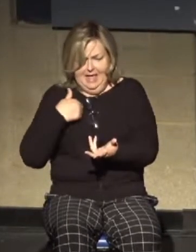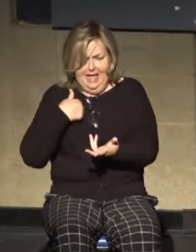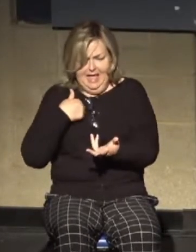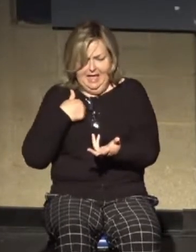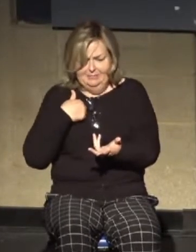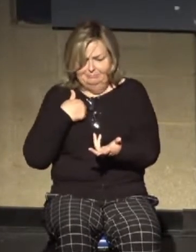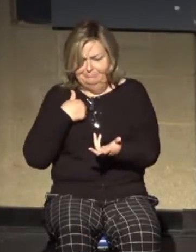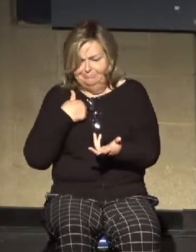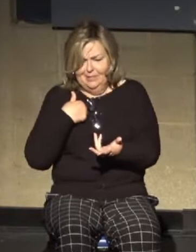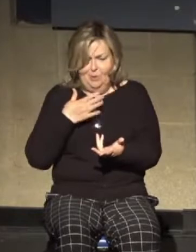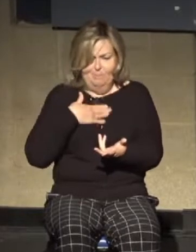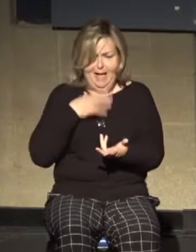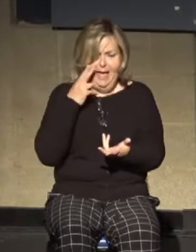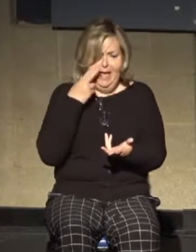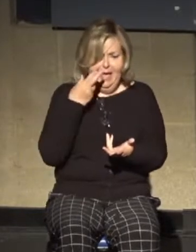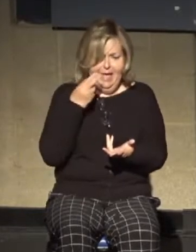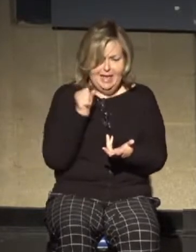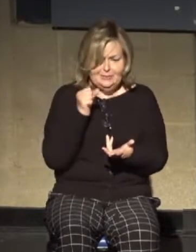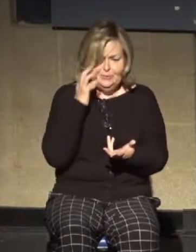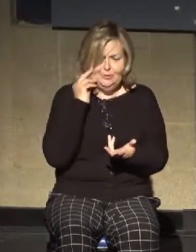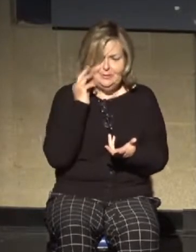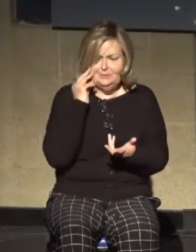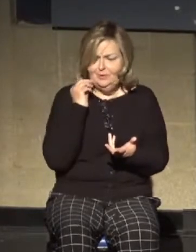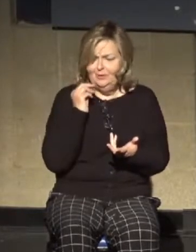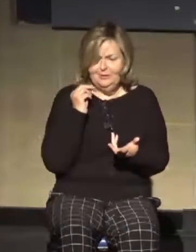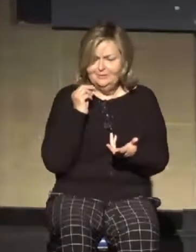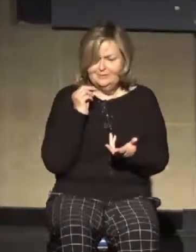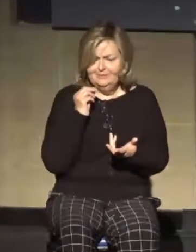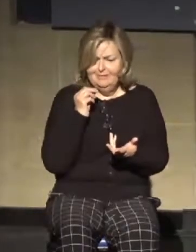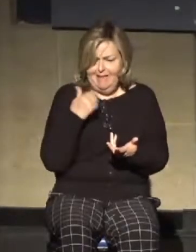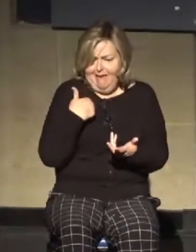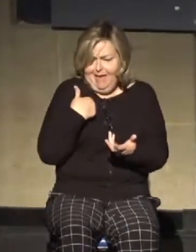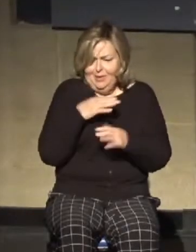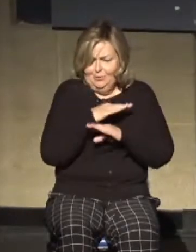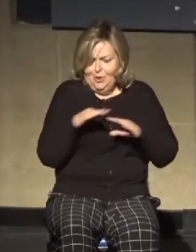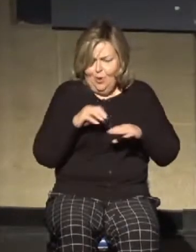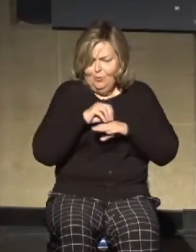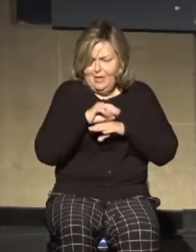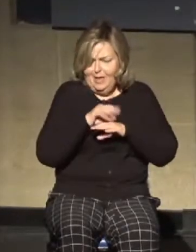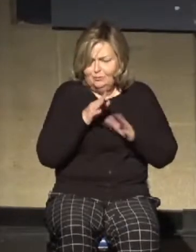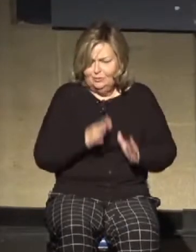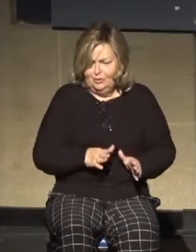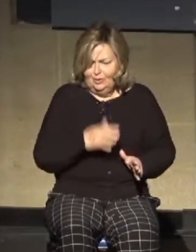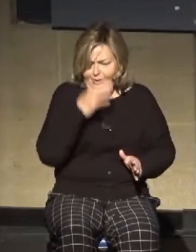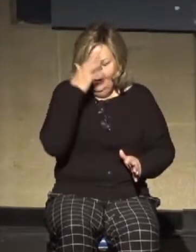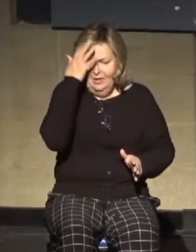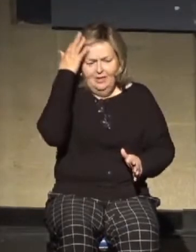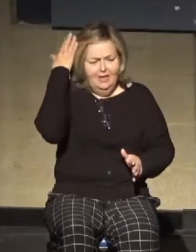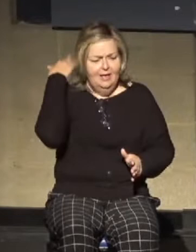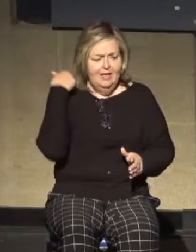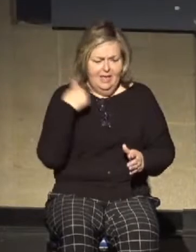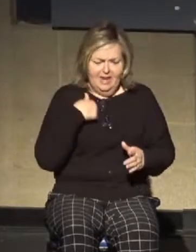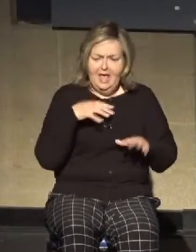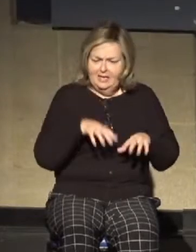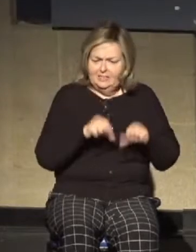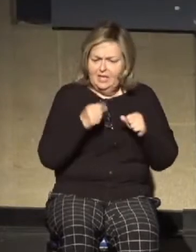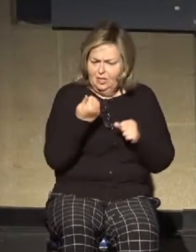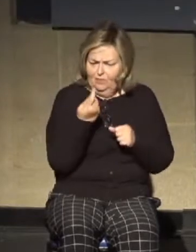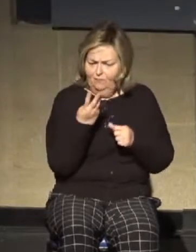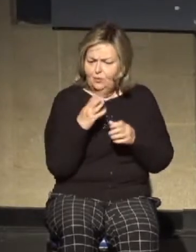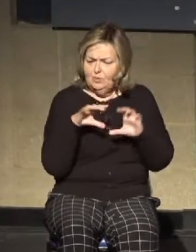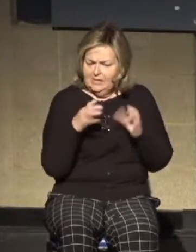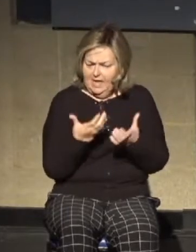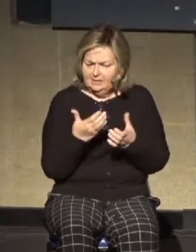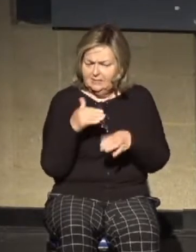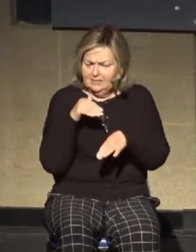a non-traditional high school experience, there was no counselor to offer advice. And even though I had taken a couple of classes at the